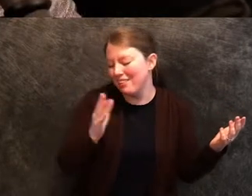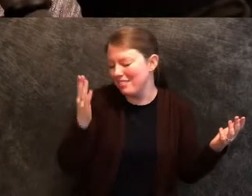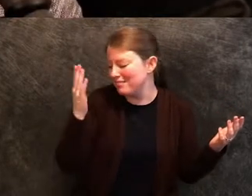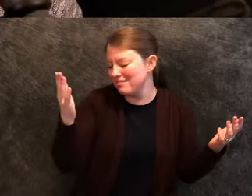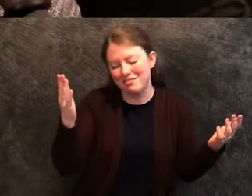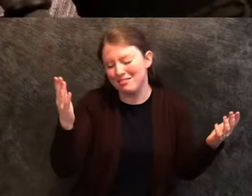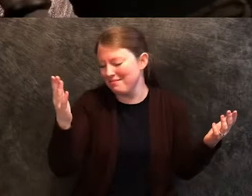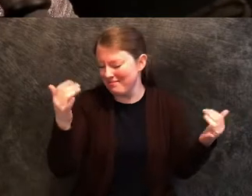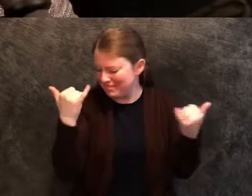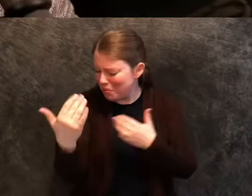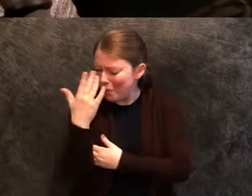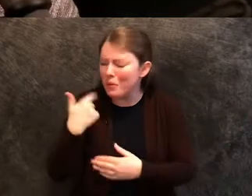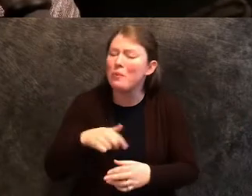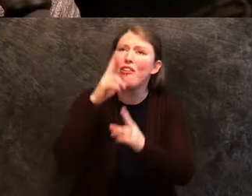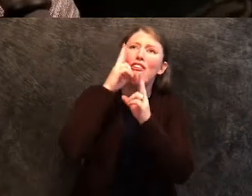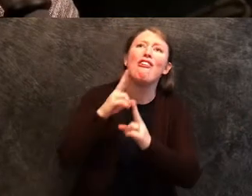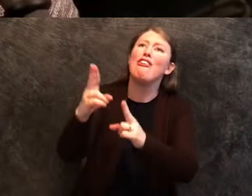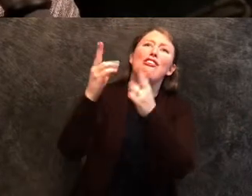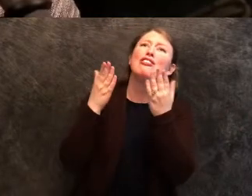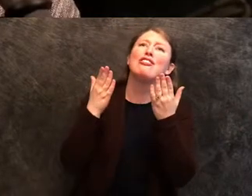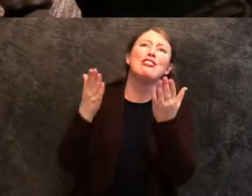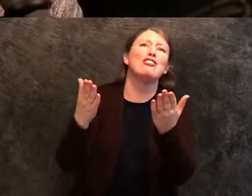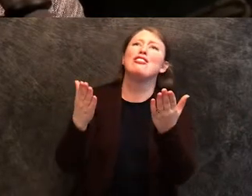Oh, we honor you today,